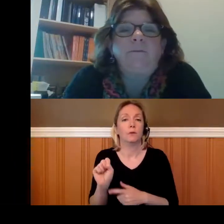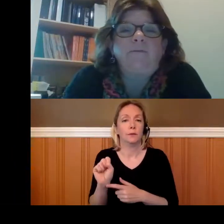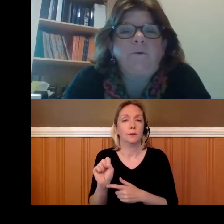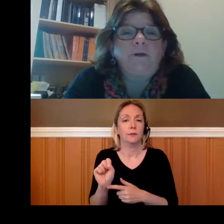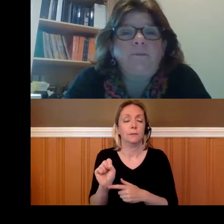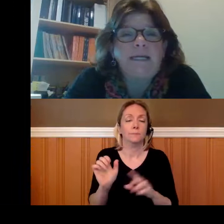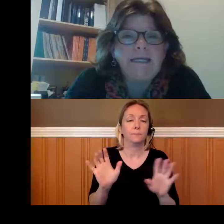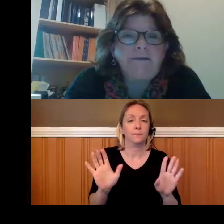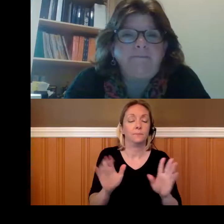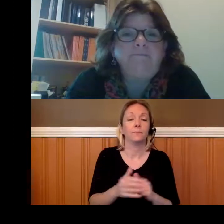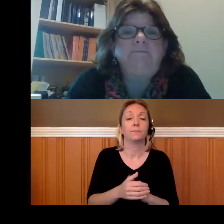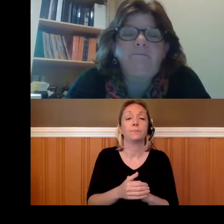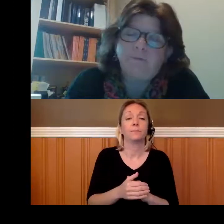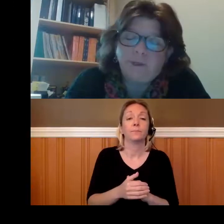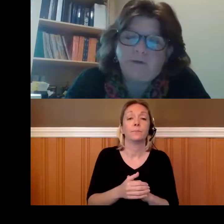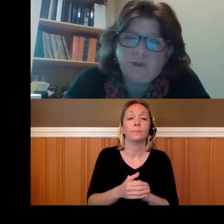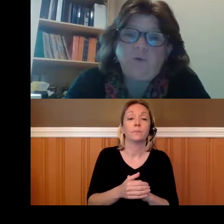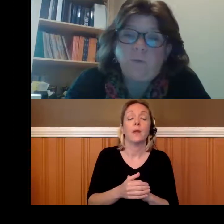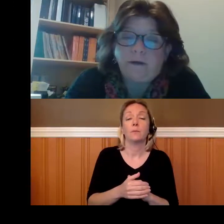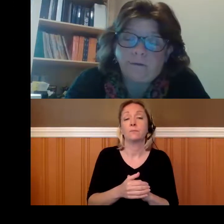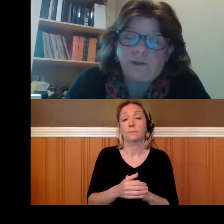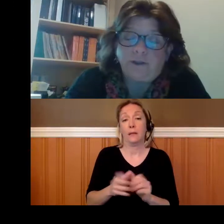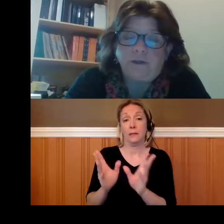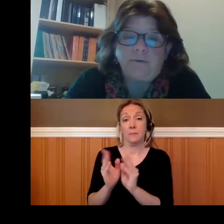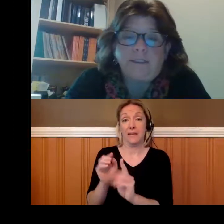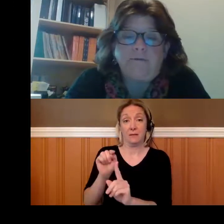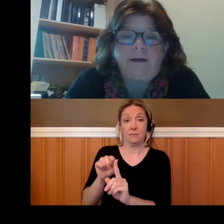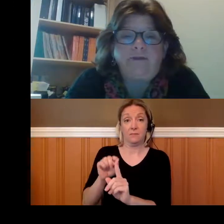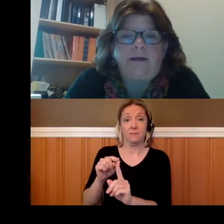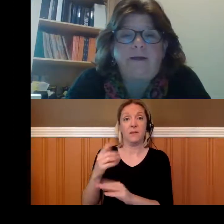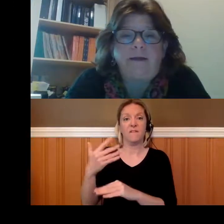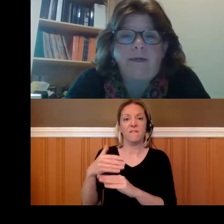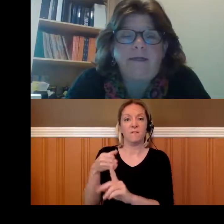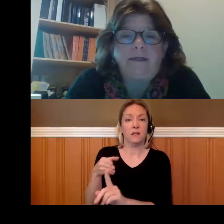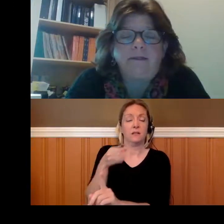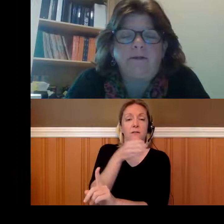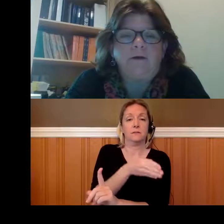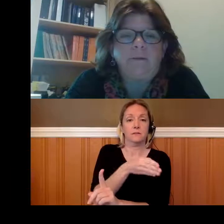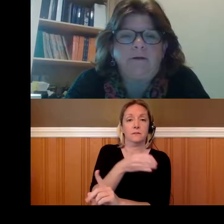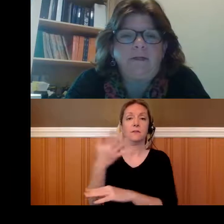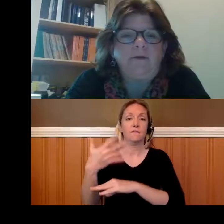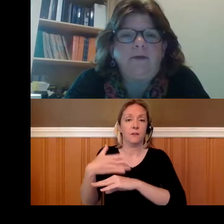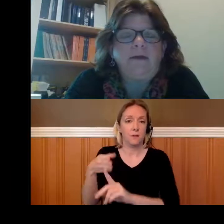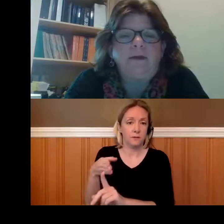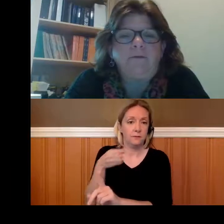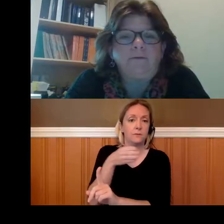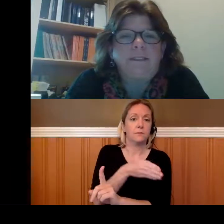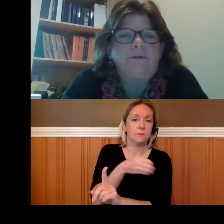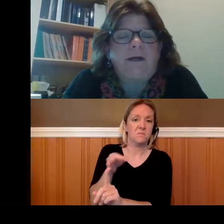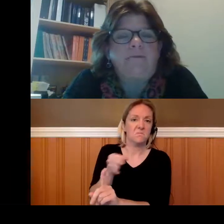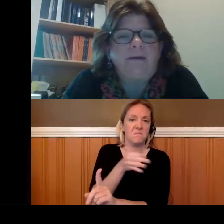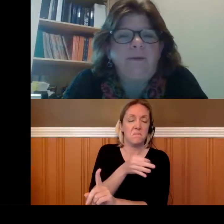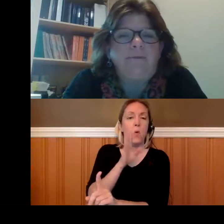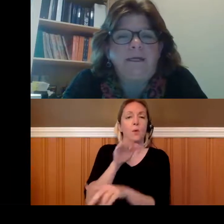meeting, you will or you should receive a draft IEP, and that's a law in Maryland that you will receive a draft IEP